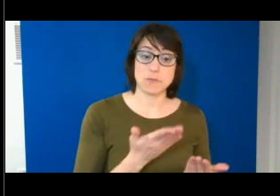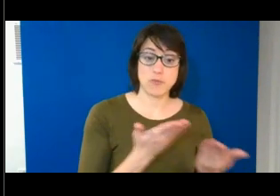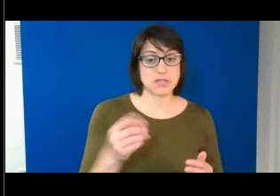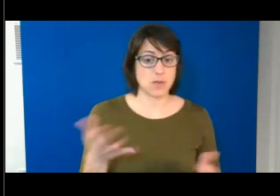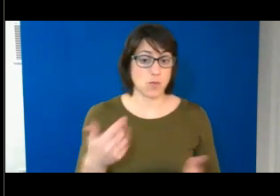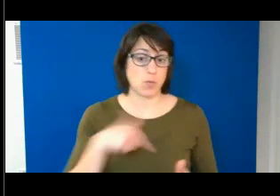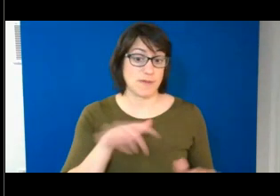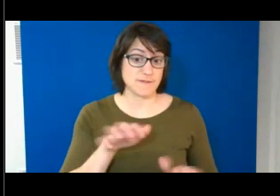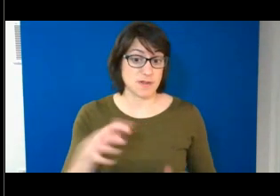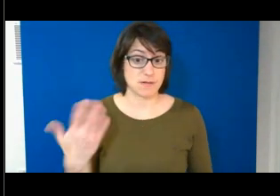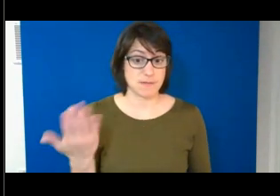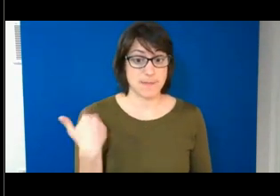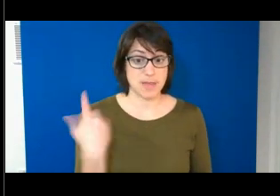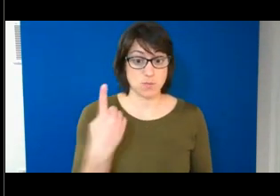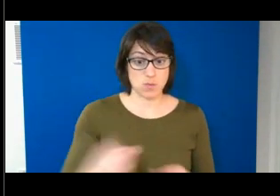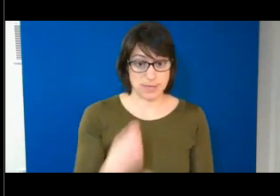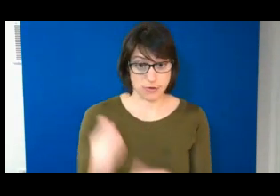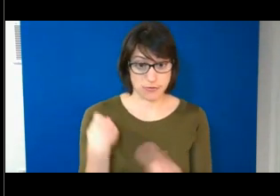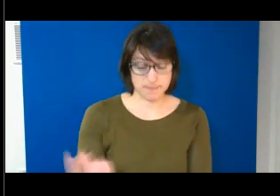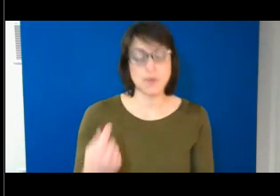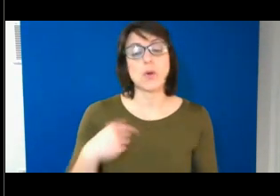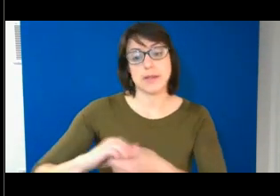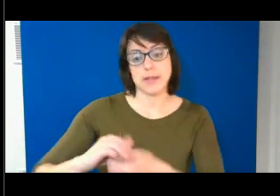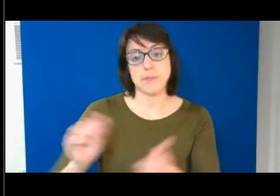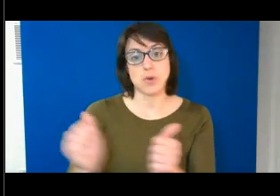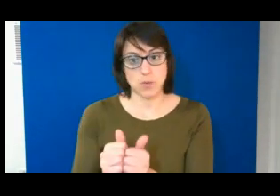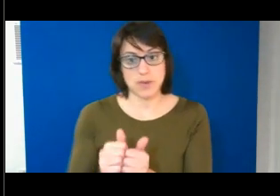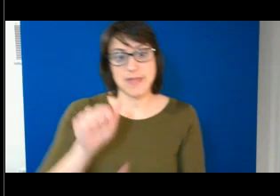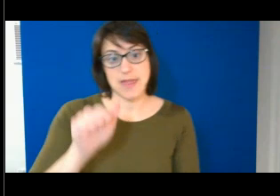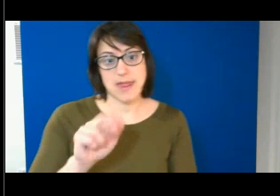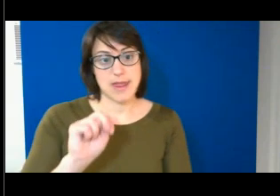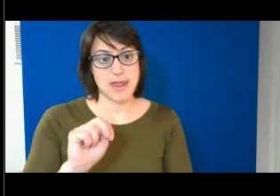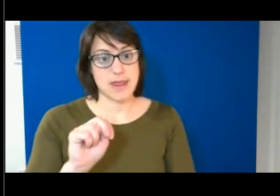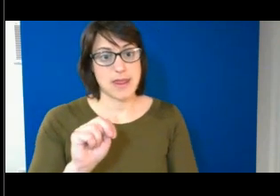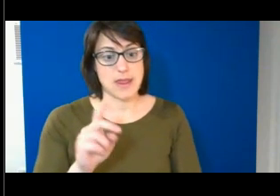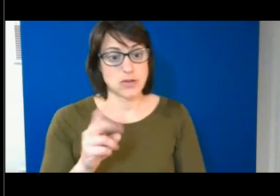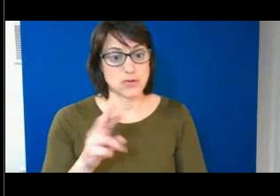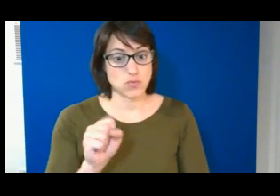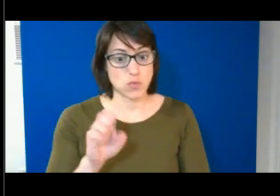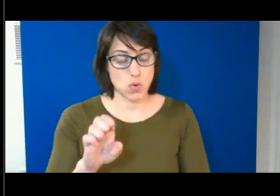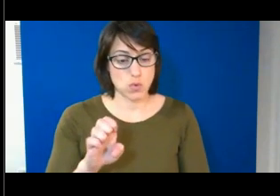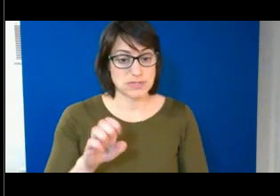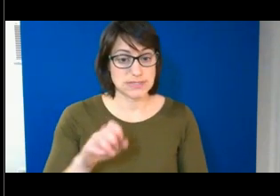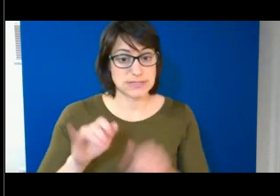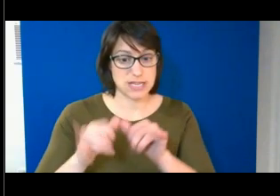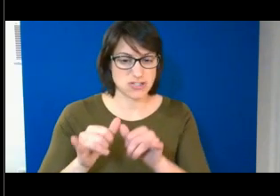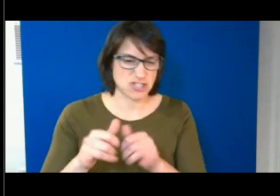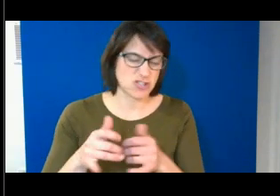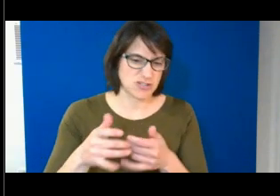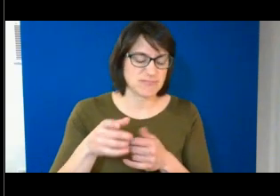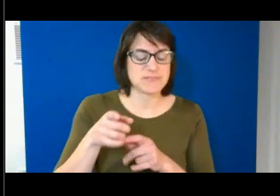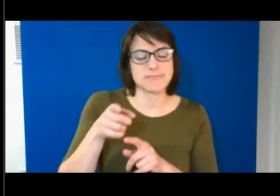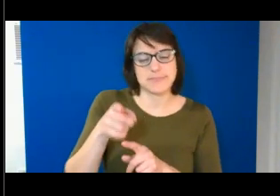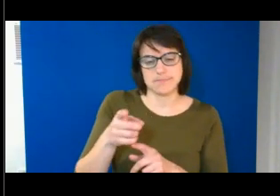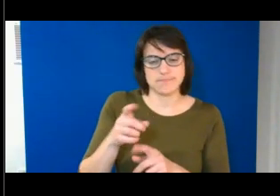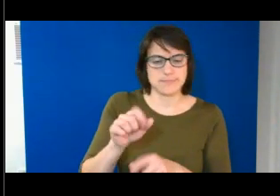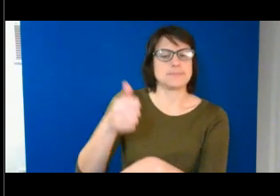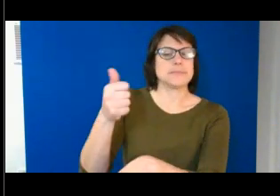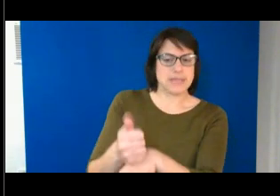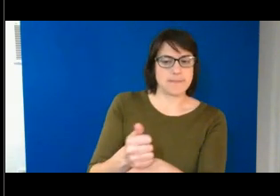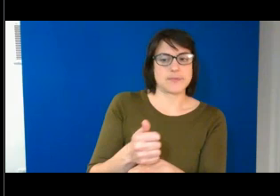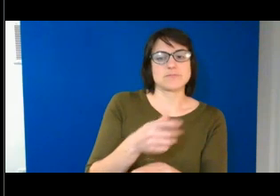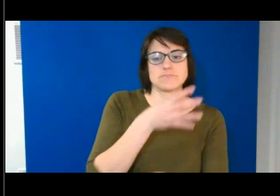we collaborated with Andros Engineering, who is an established ag equipment producer for California and across